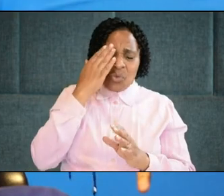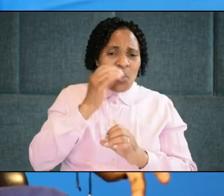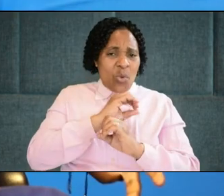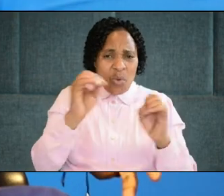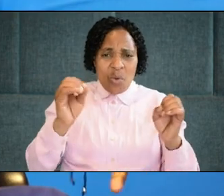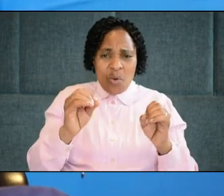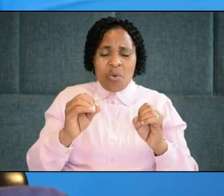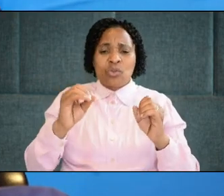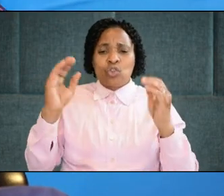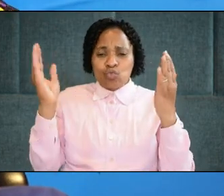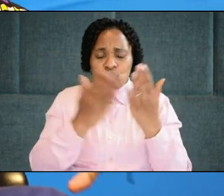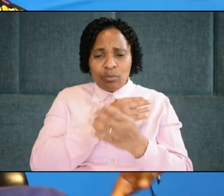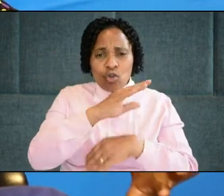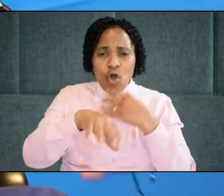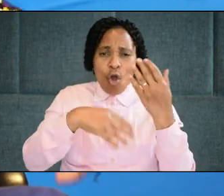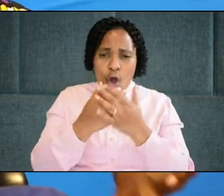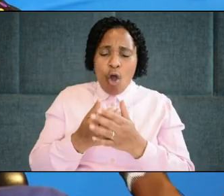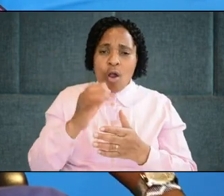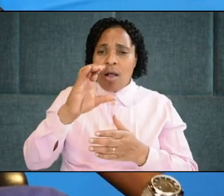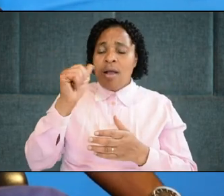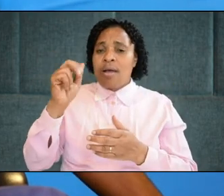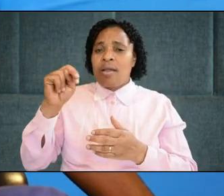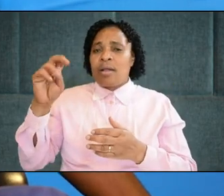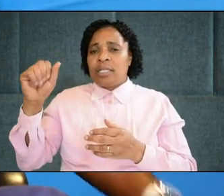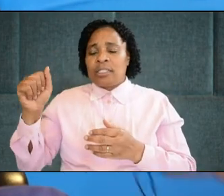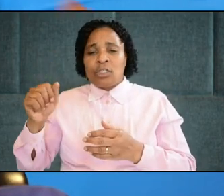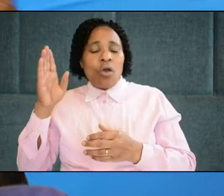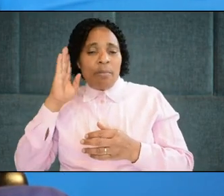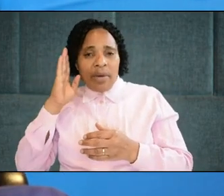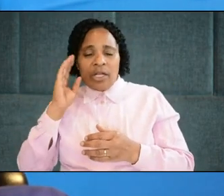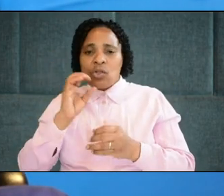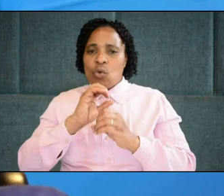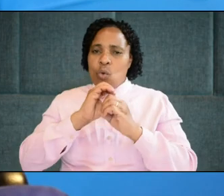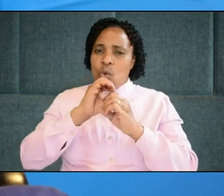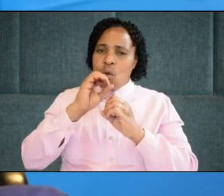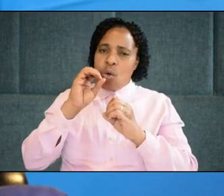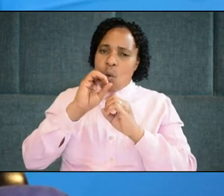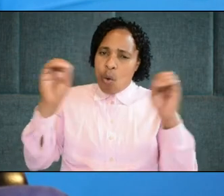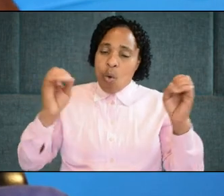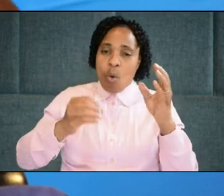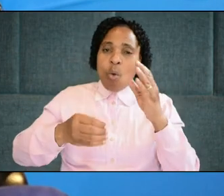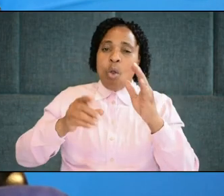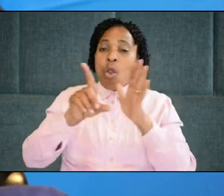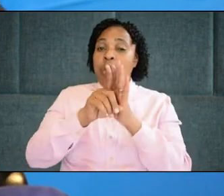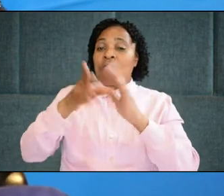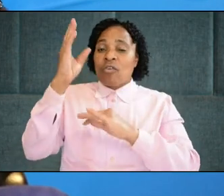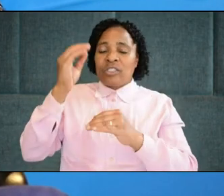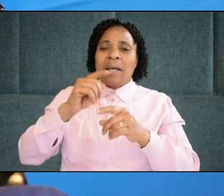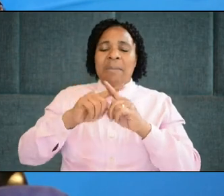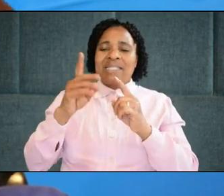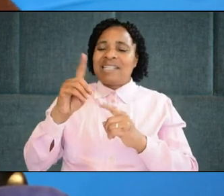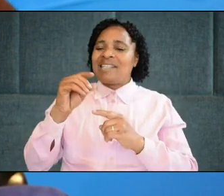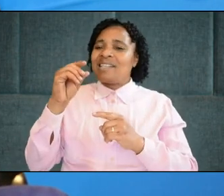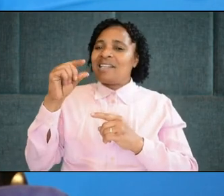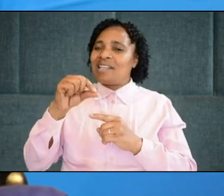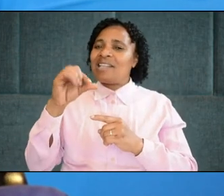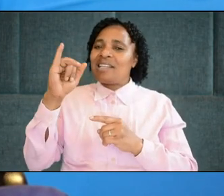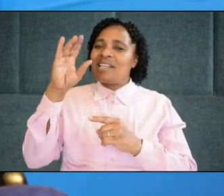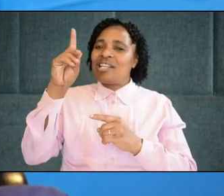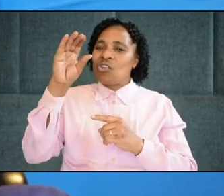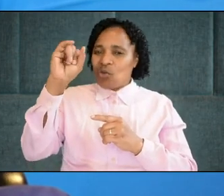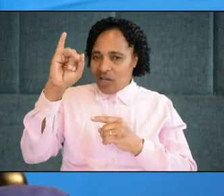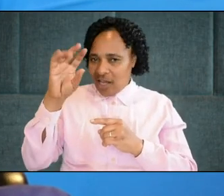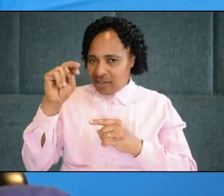entirely all the Canaanites. Thus, they disregarded or disobeyed God's law. For the Gibeonites, it became their undoing because they now became